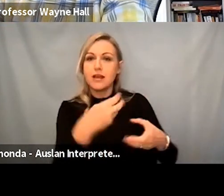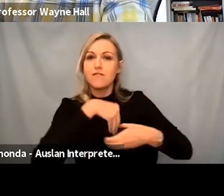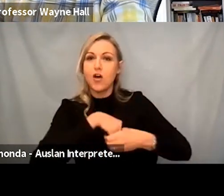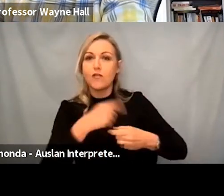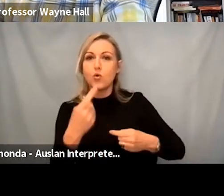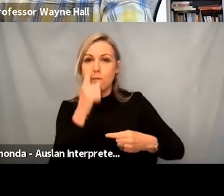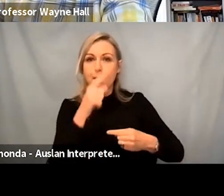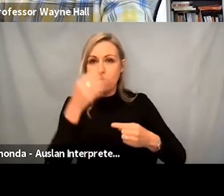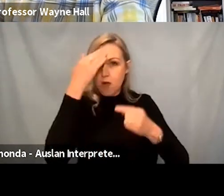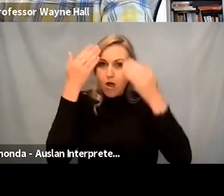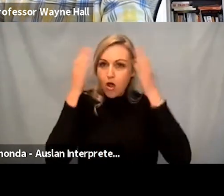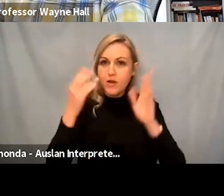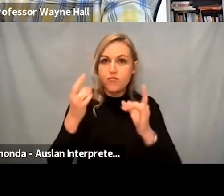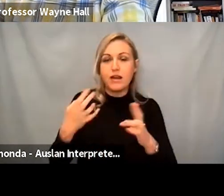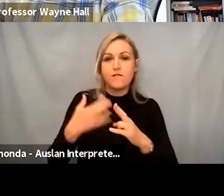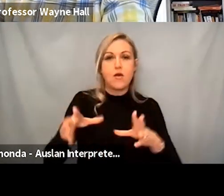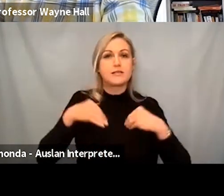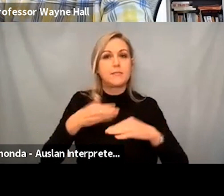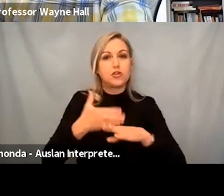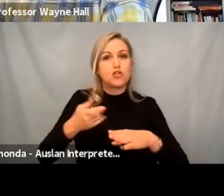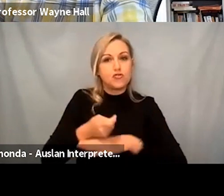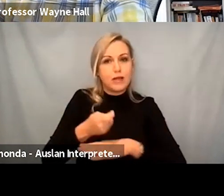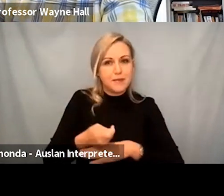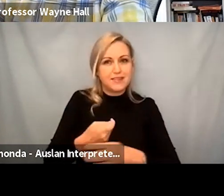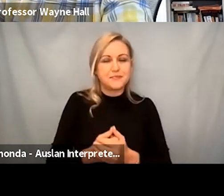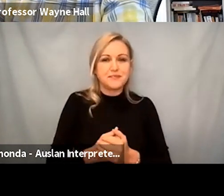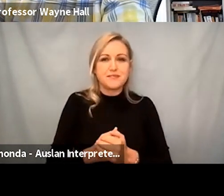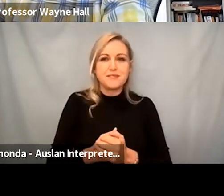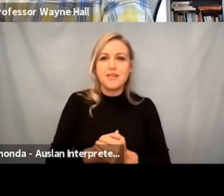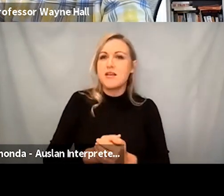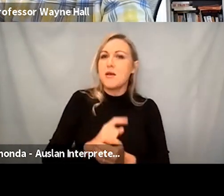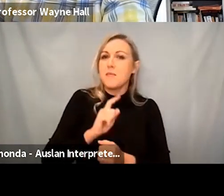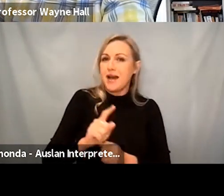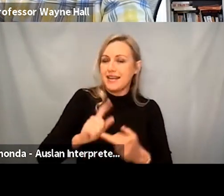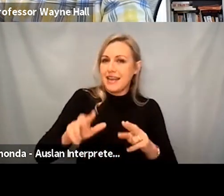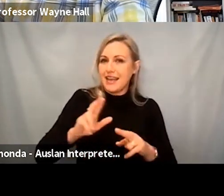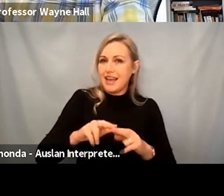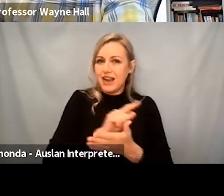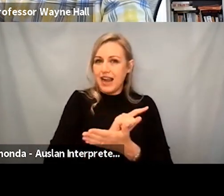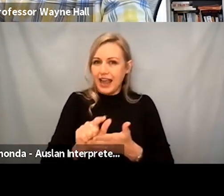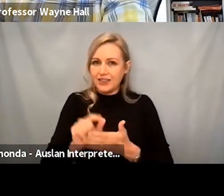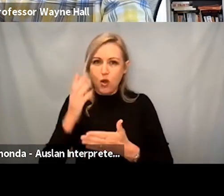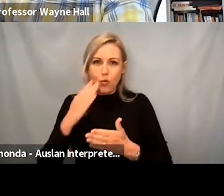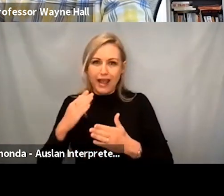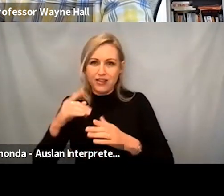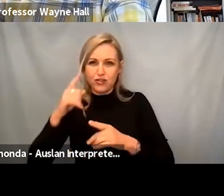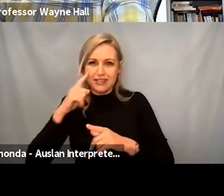treatments used in ordinary clinical practice on unselected patients, the results often don't look quite as dramatic.